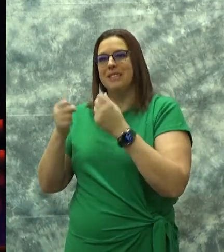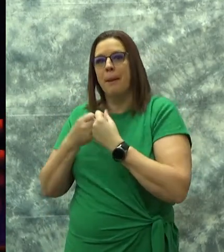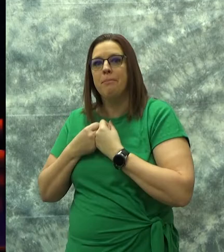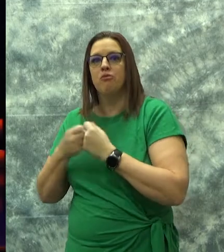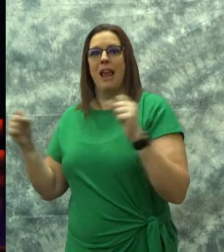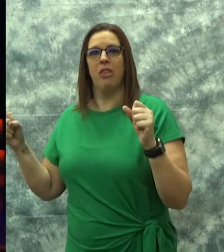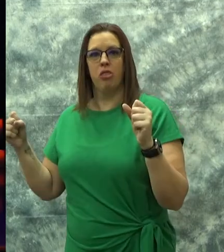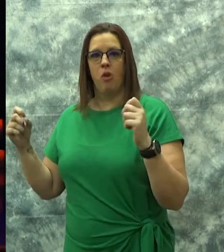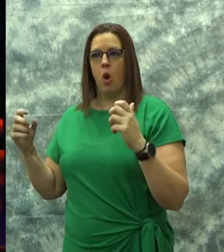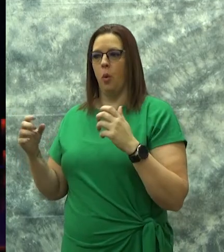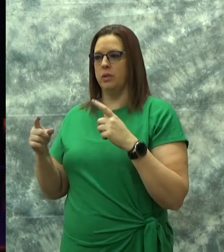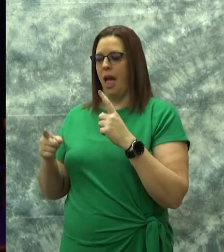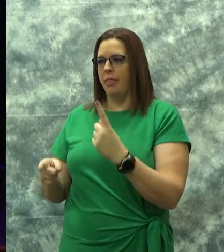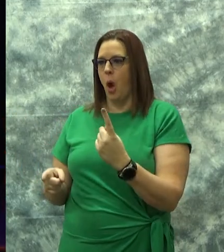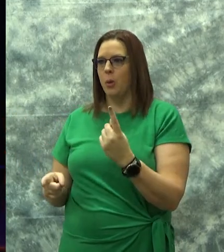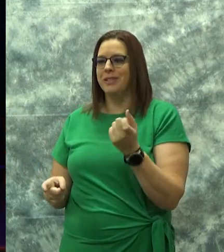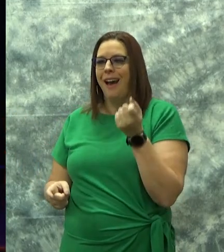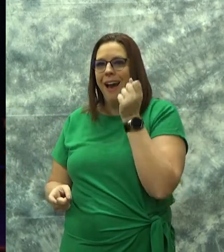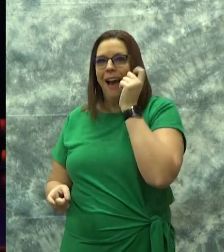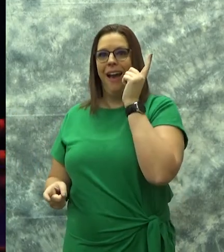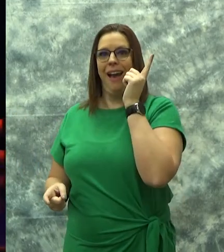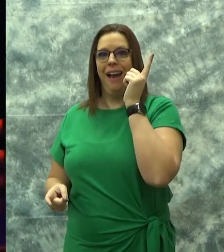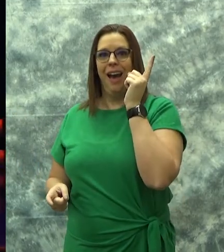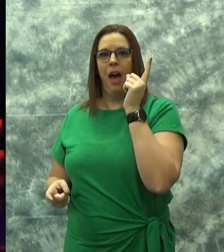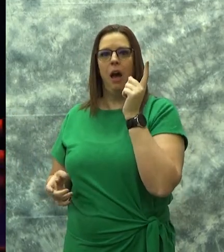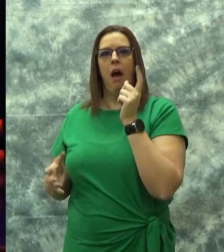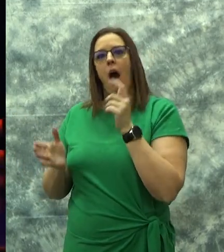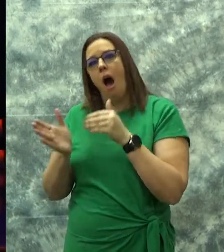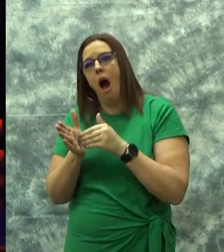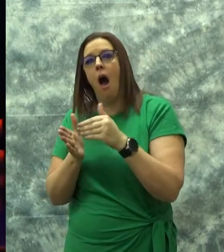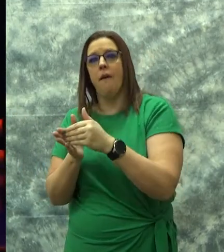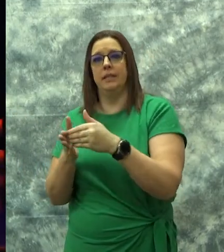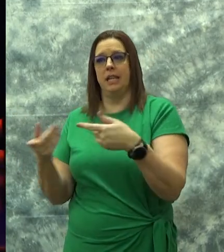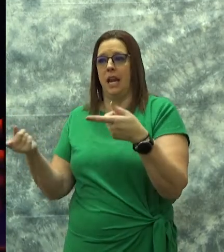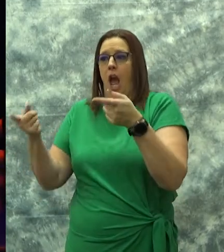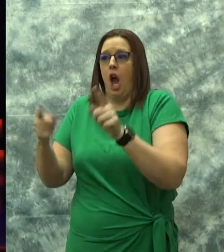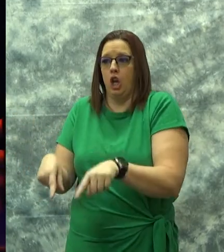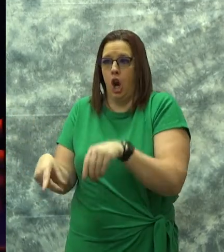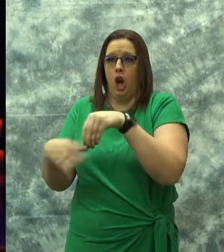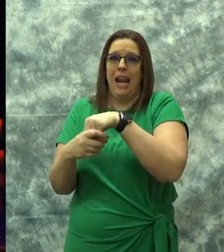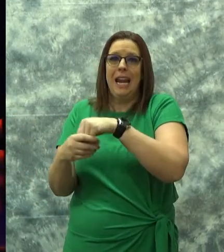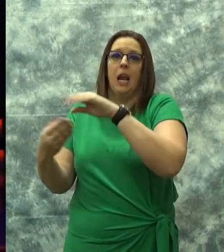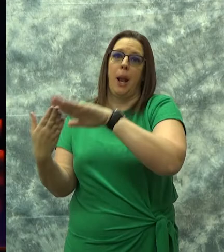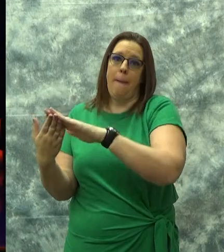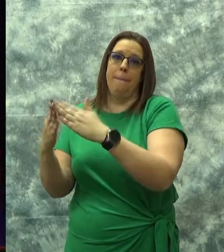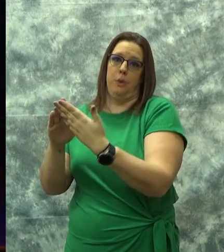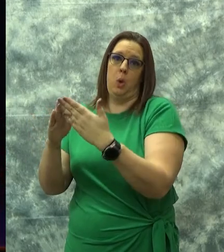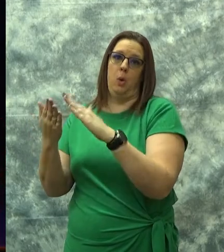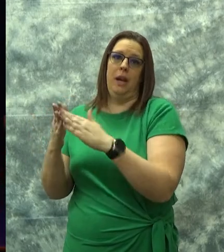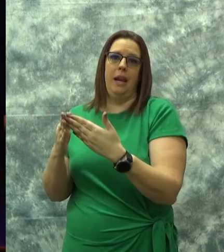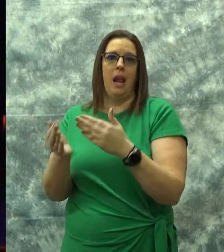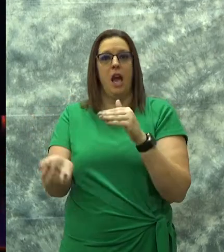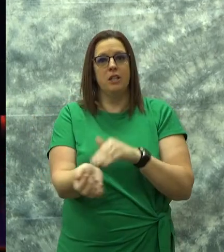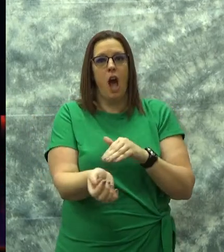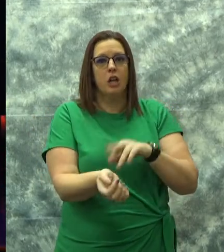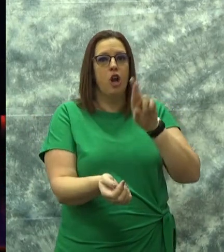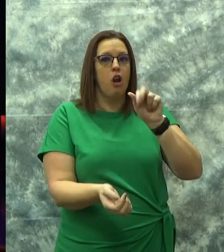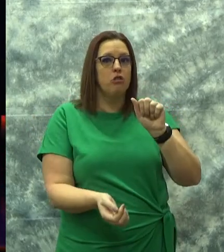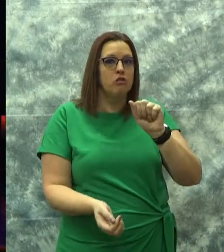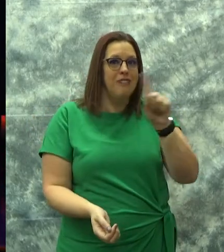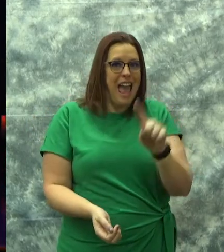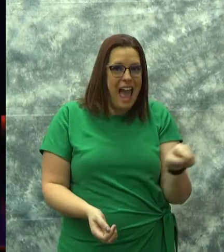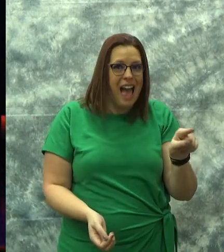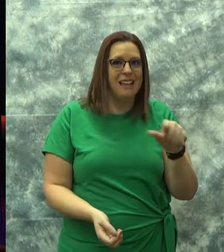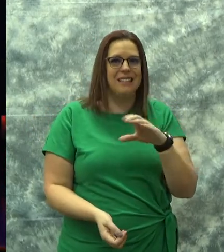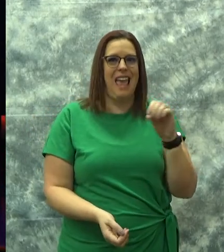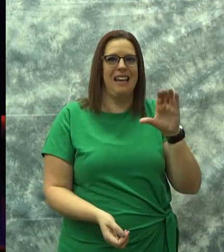breakthroughs and the insights, most often occur in community. Dr. Raz and Reverend Carol, who